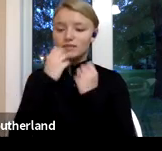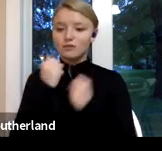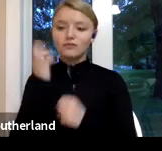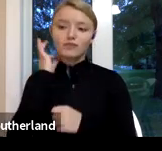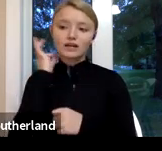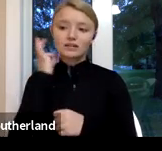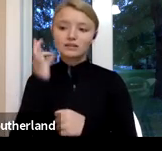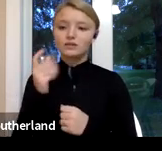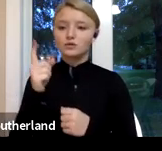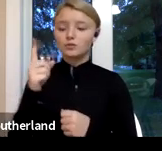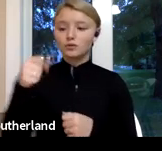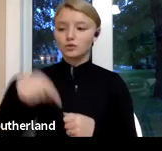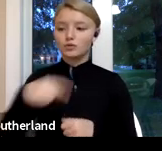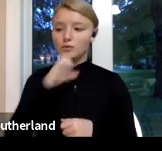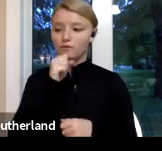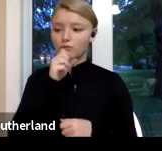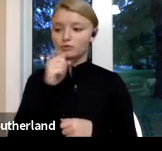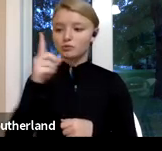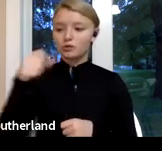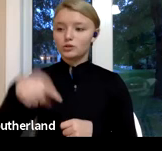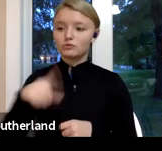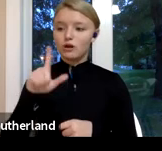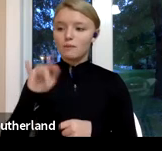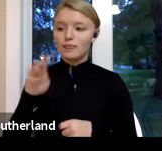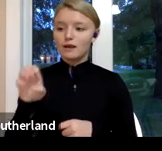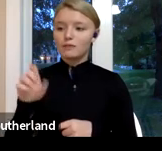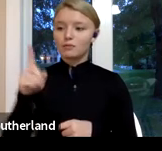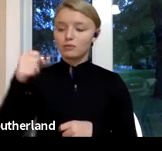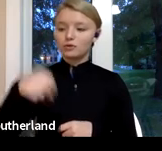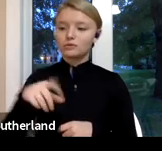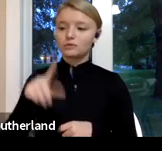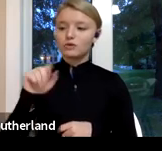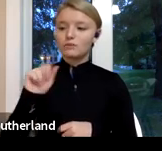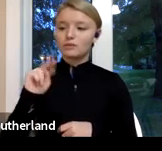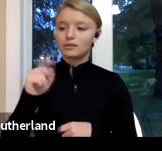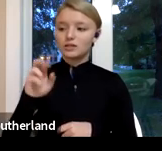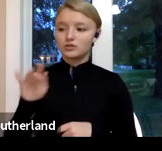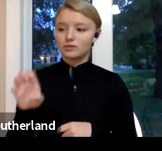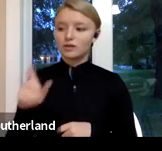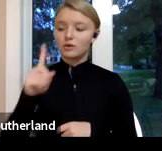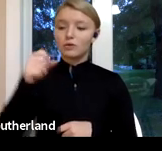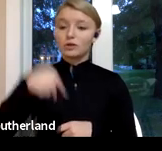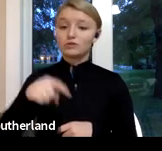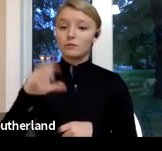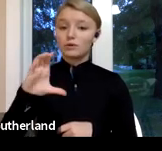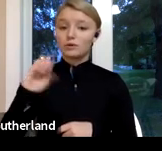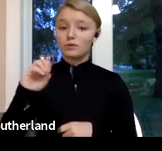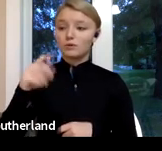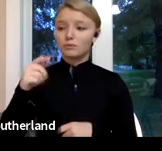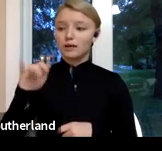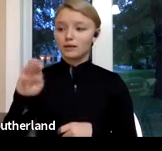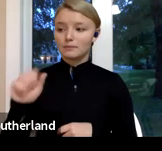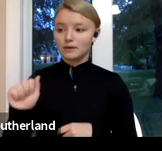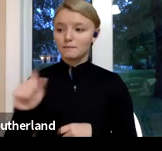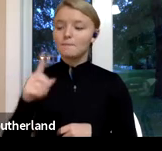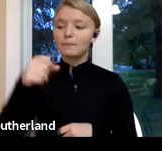frankincense, 1 drop orange, 1 drop lime, 1 drop tangerine, 1 drop copaiba,